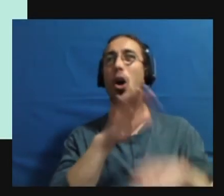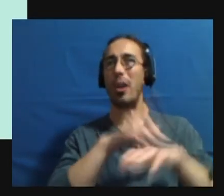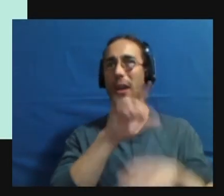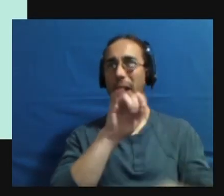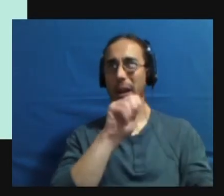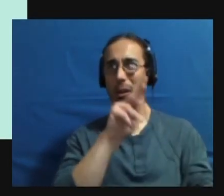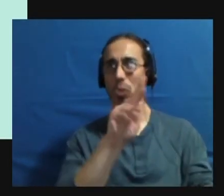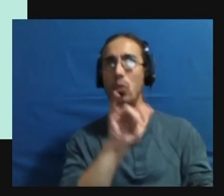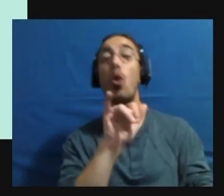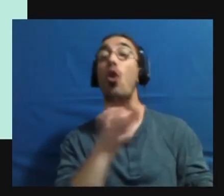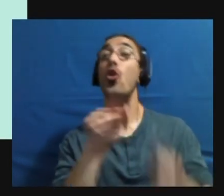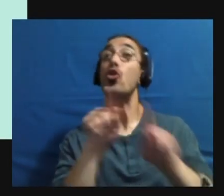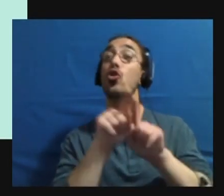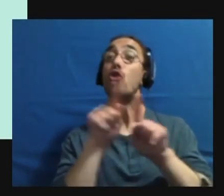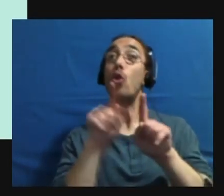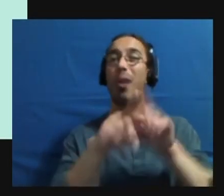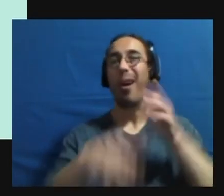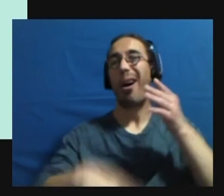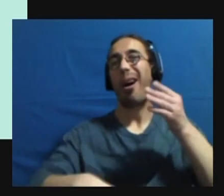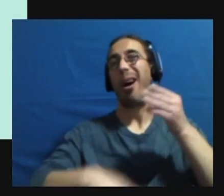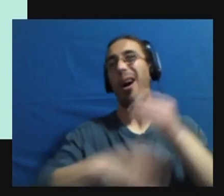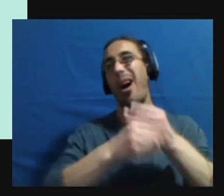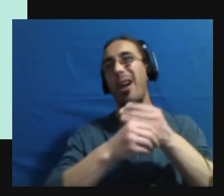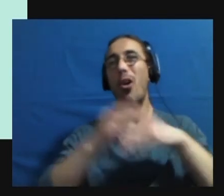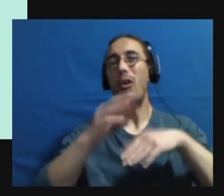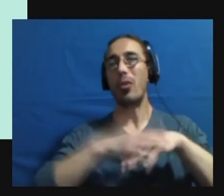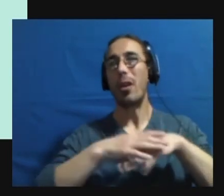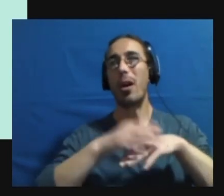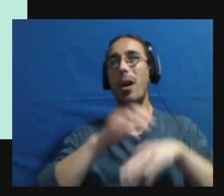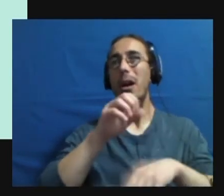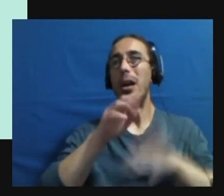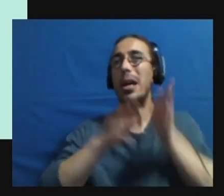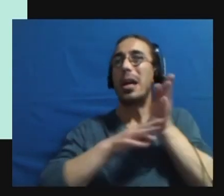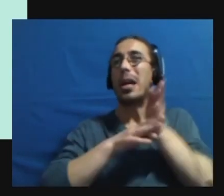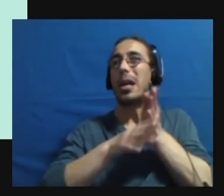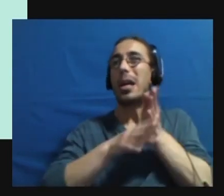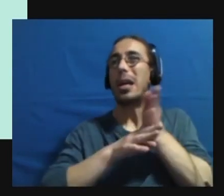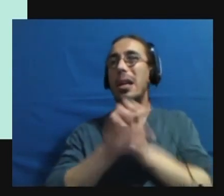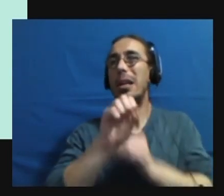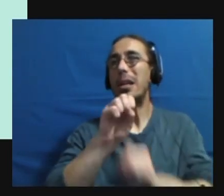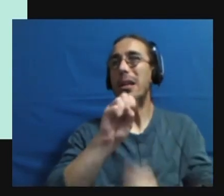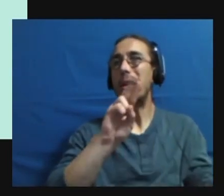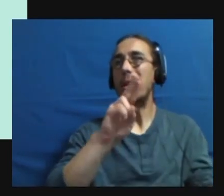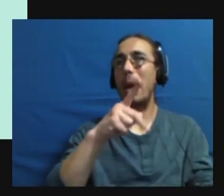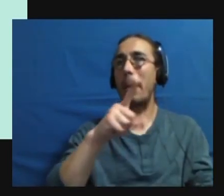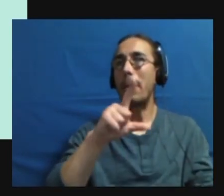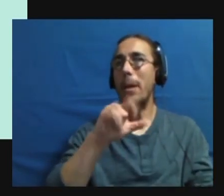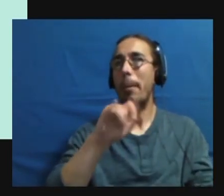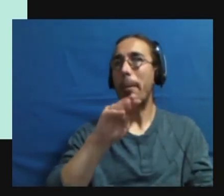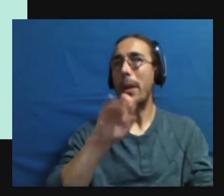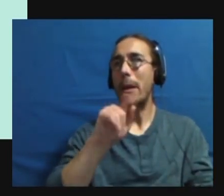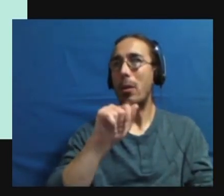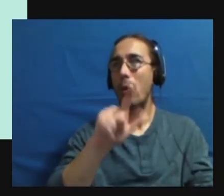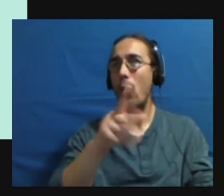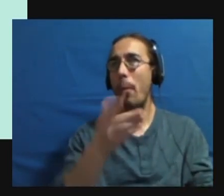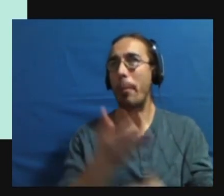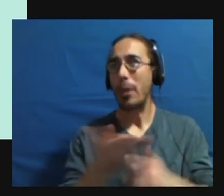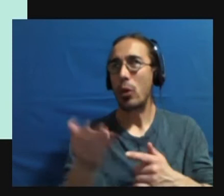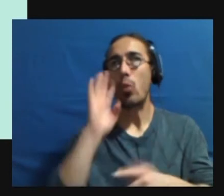in the supplemental materials that get uploaded later too.